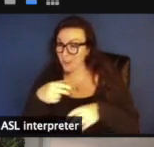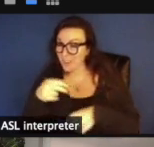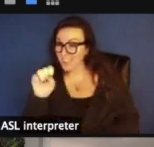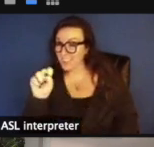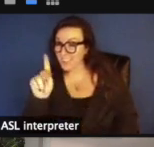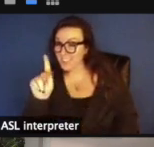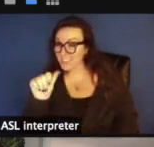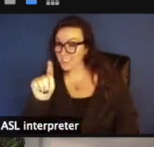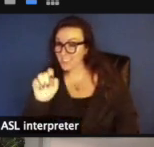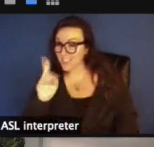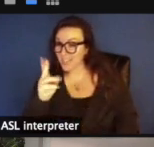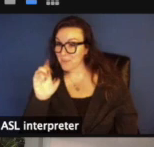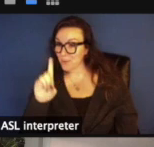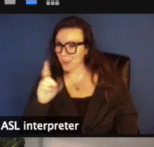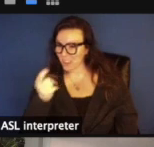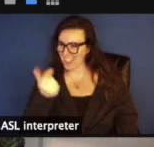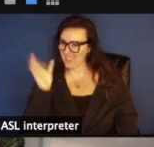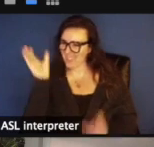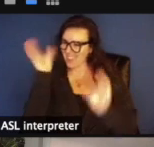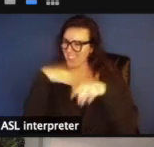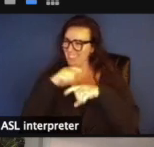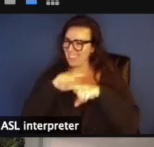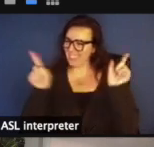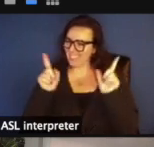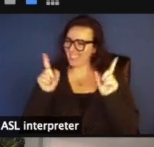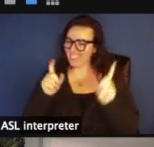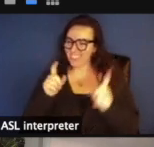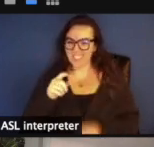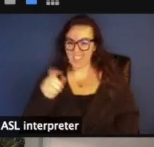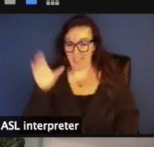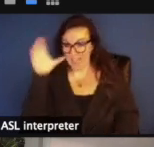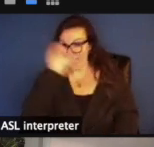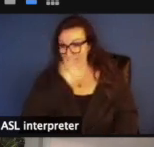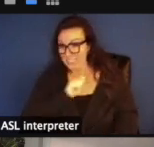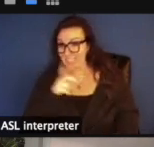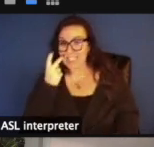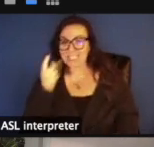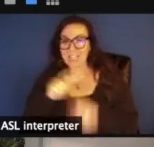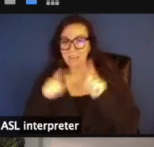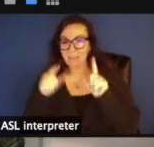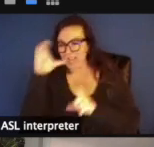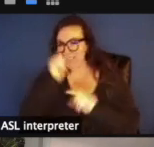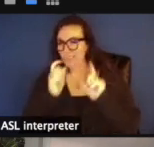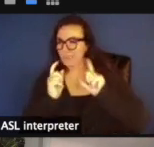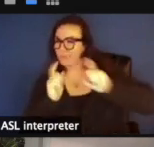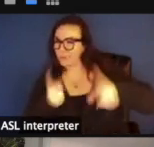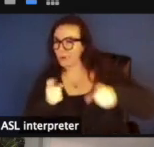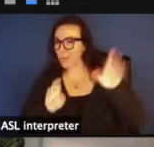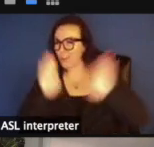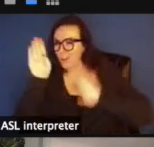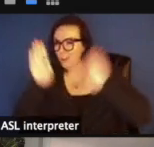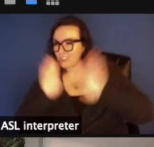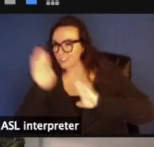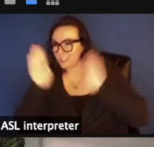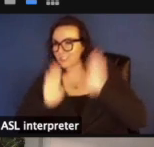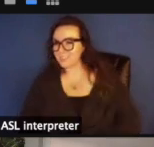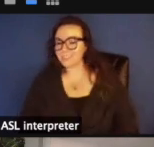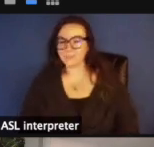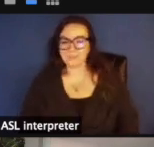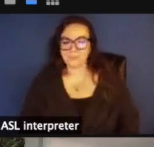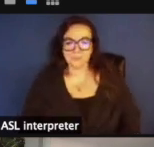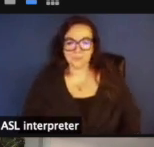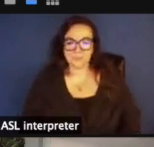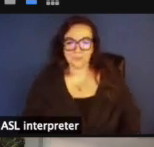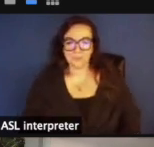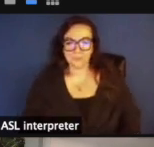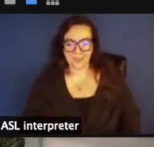he created art on a skateboard, and I'm guessing, I didn't see this, but that he probably donated this and it was auctioned, is my guess. But it's very